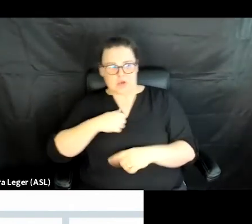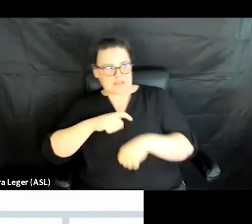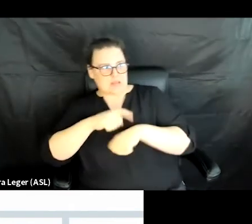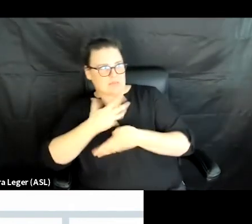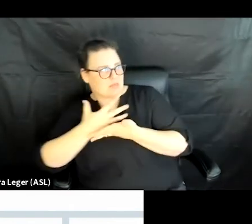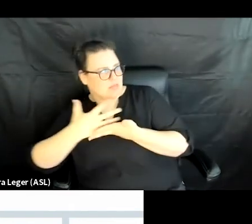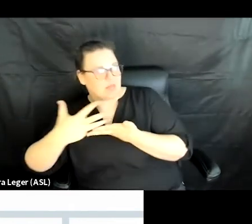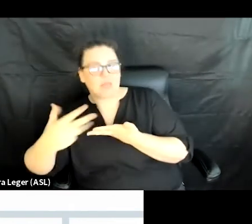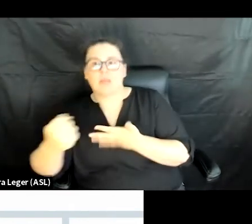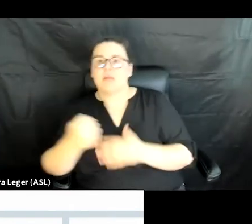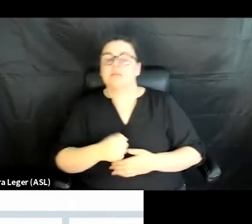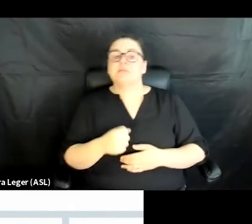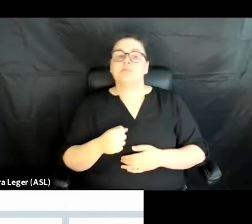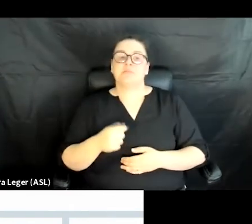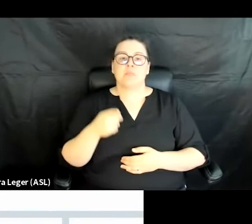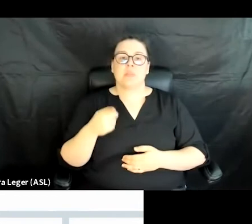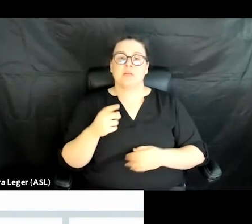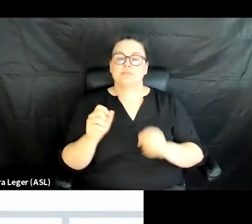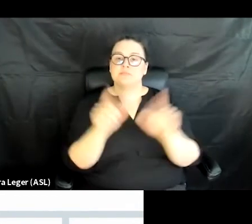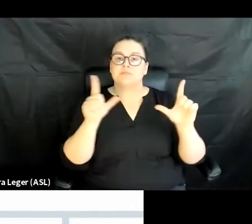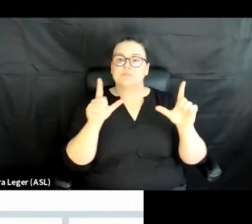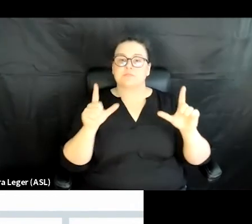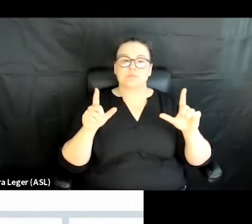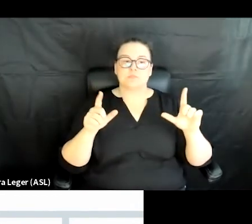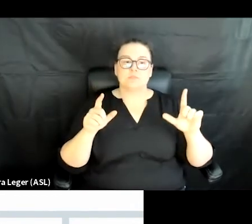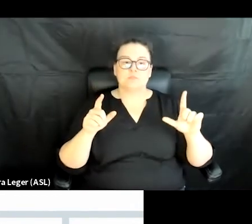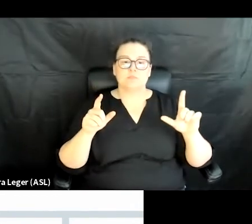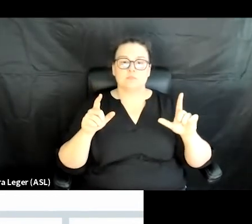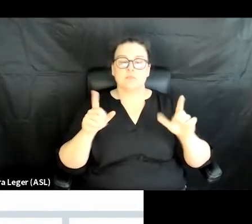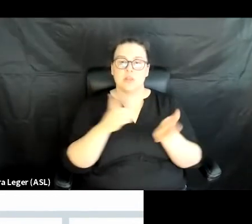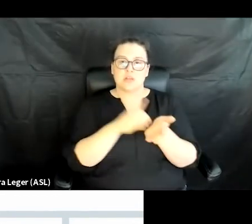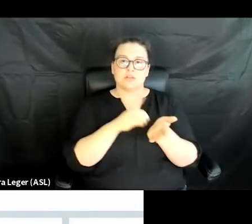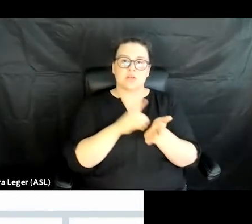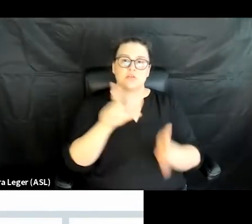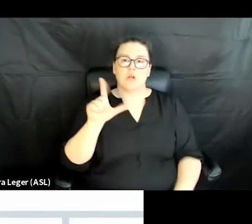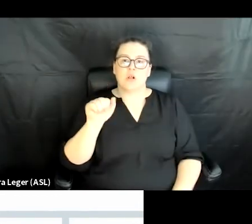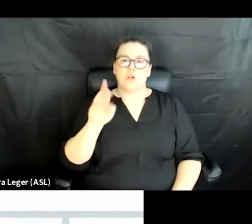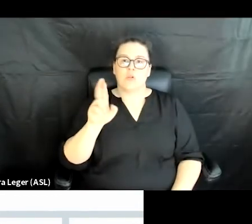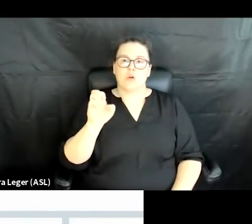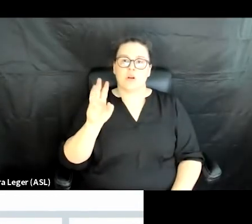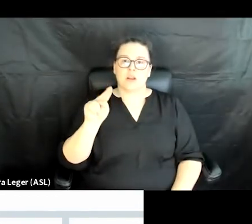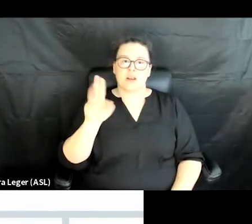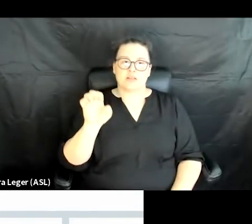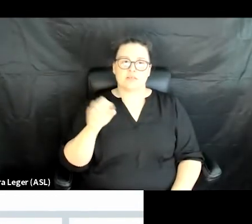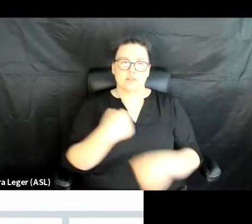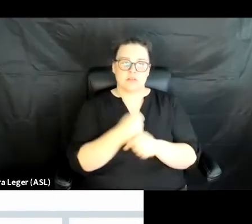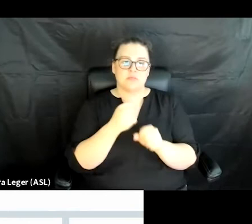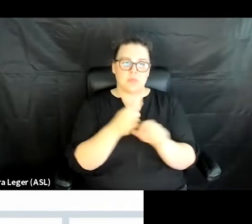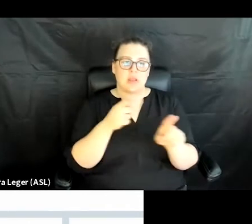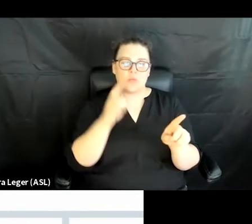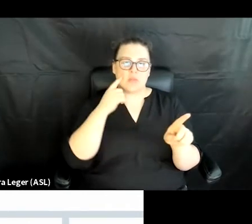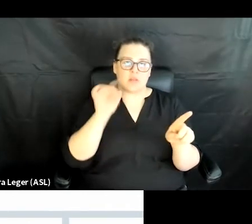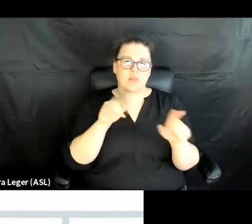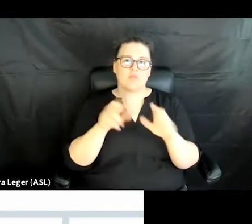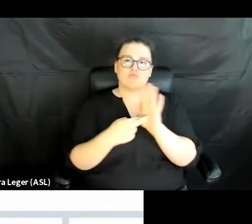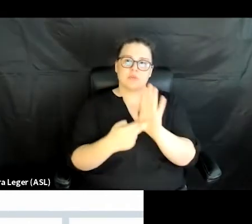okay? So this is just a slide that Dr. Lawrence and I actually found, and we just think it's like very representative of